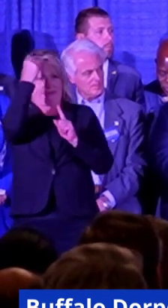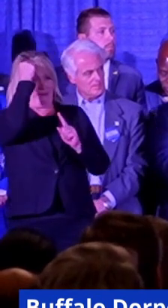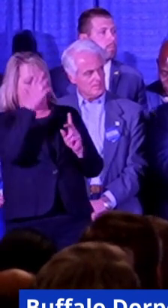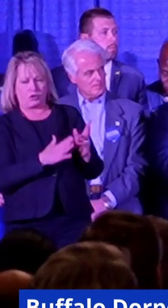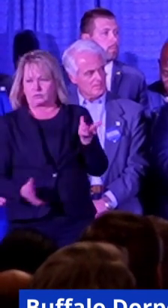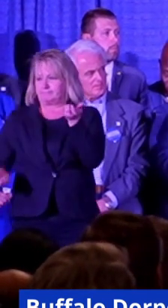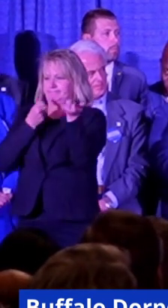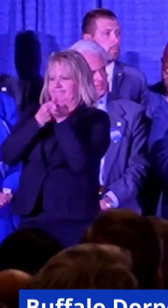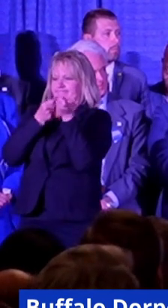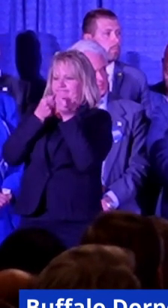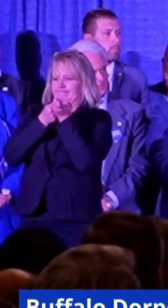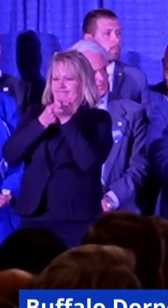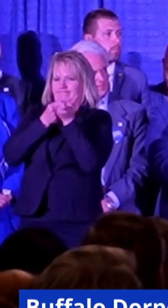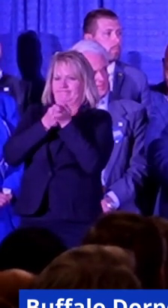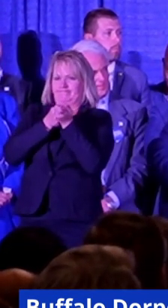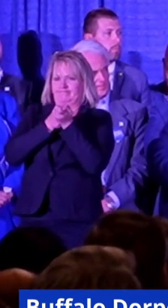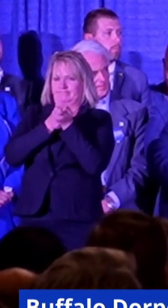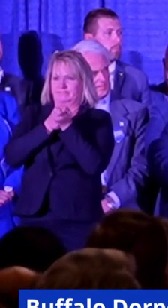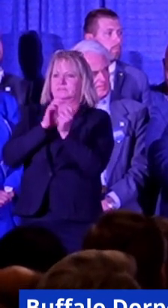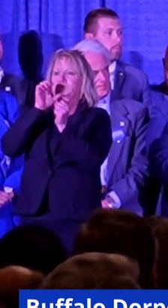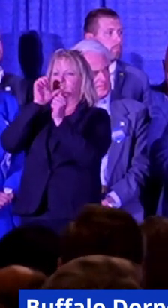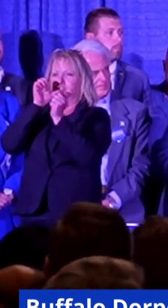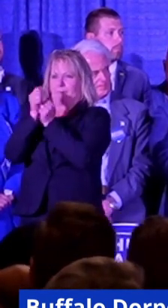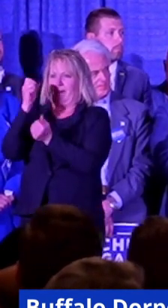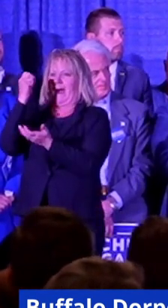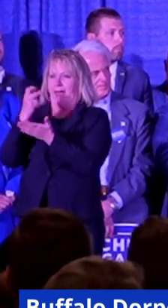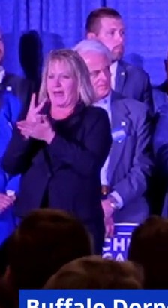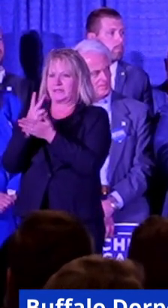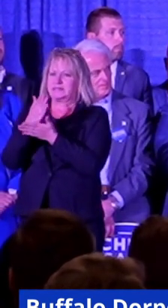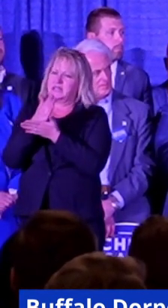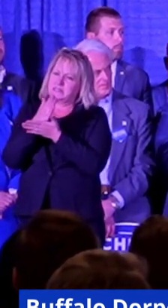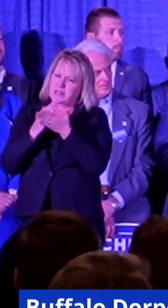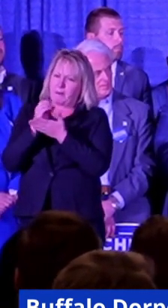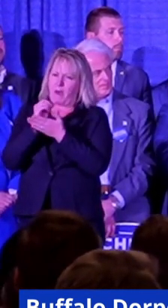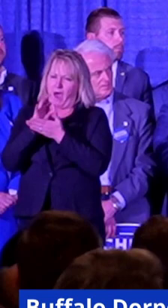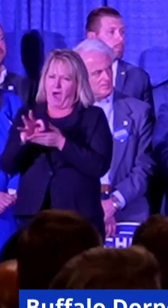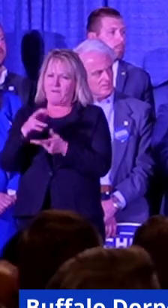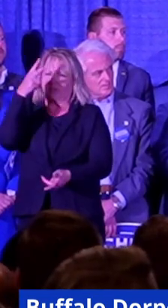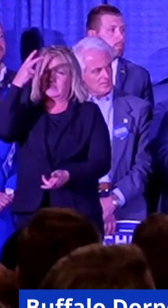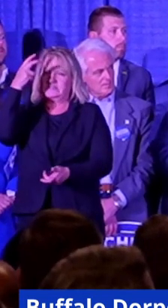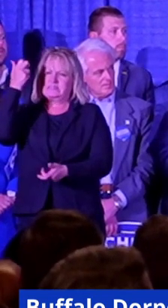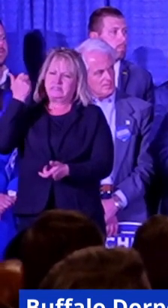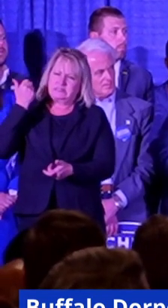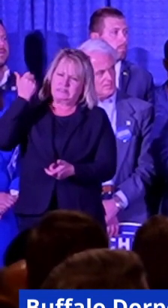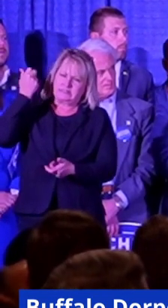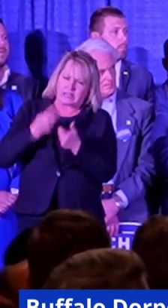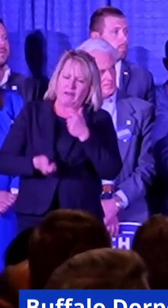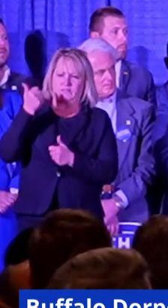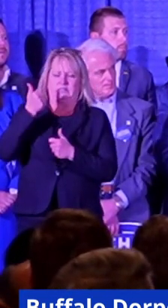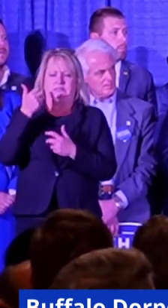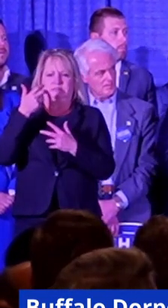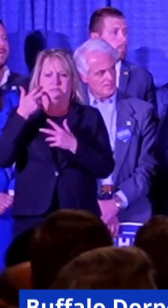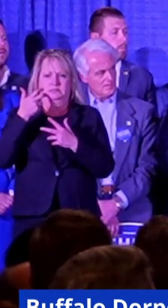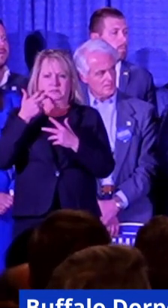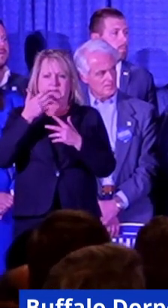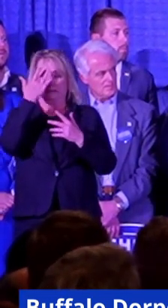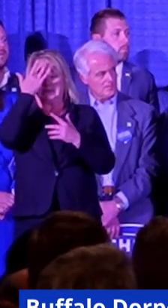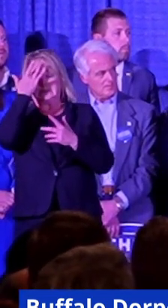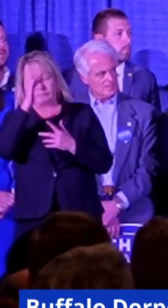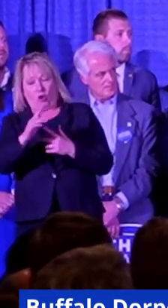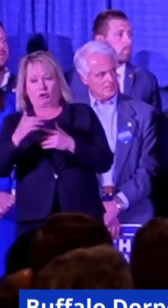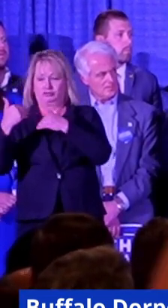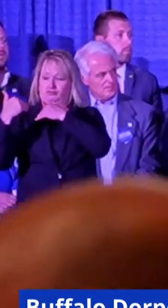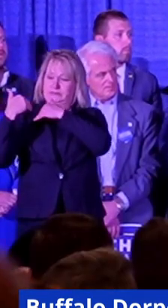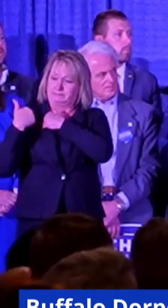her community. She passed some of the toughest, smartest,